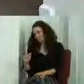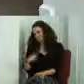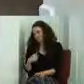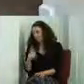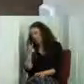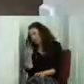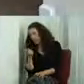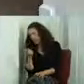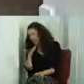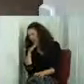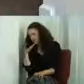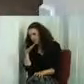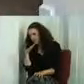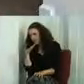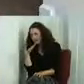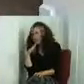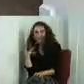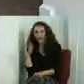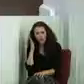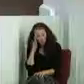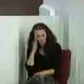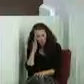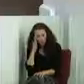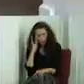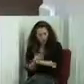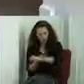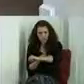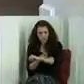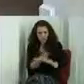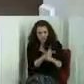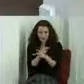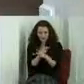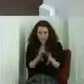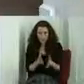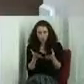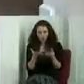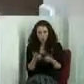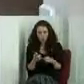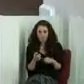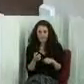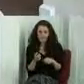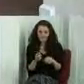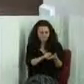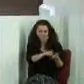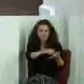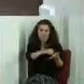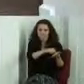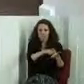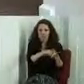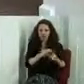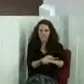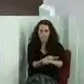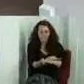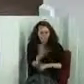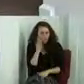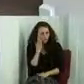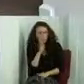I know that the sheep keeper wants to mark their sheep in such a way that they know who they belong